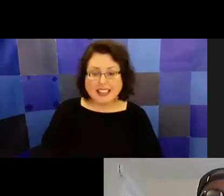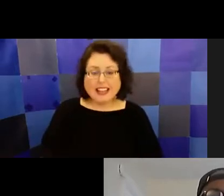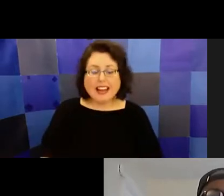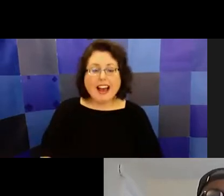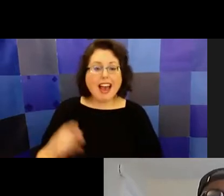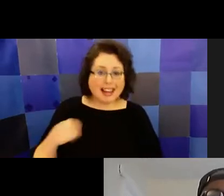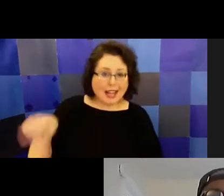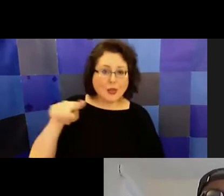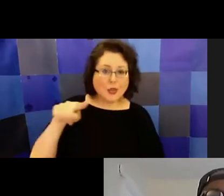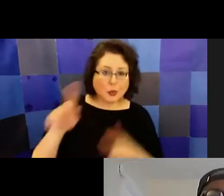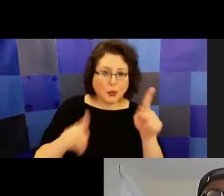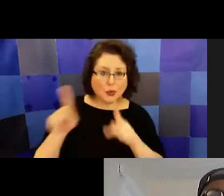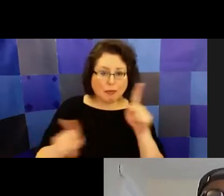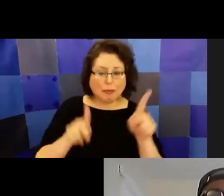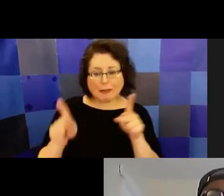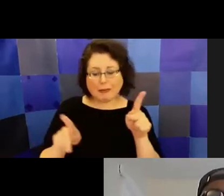they